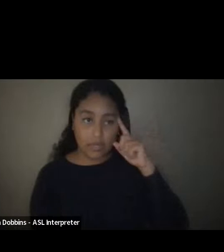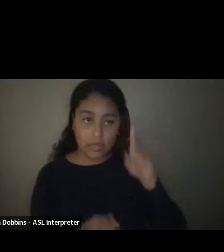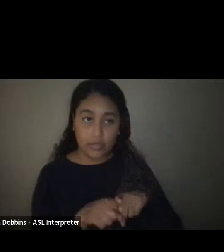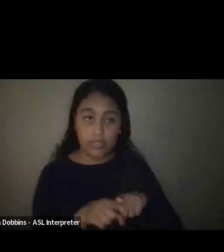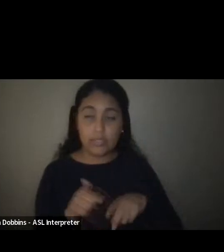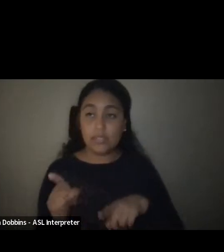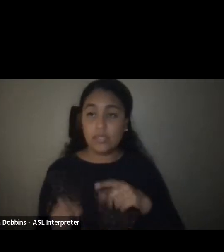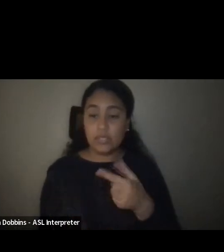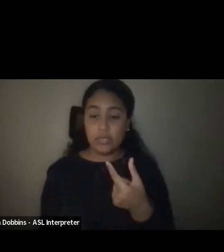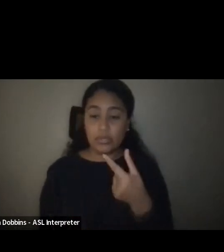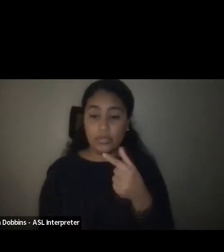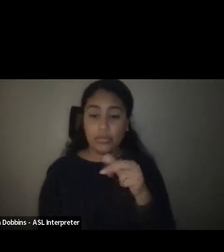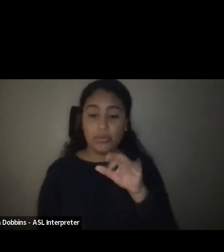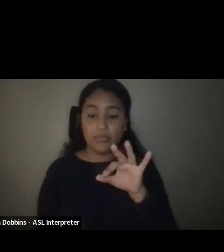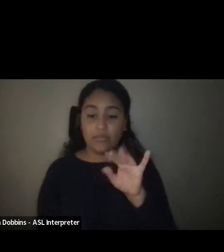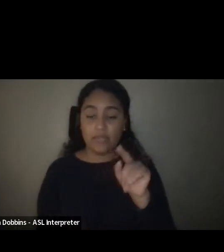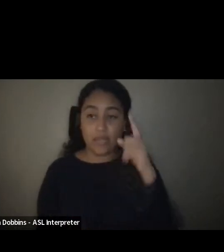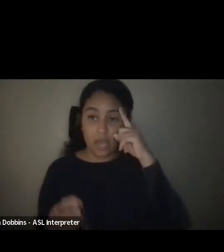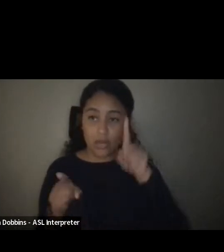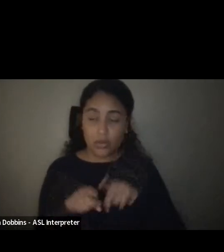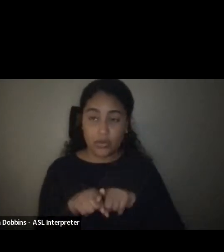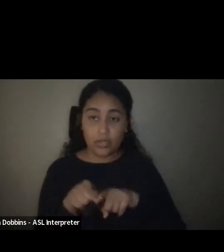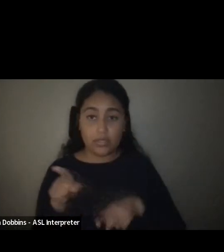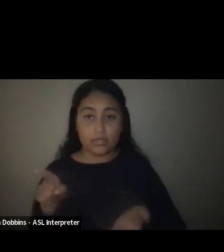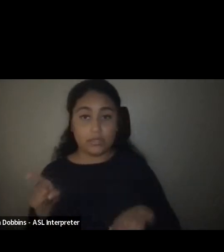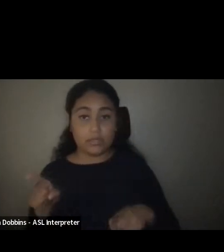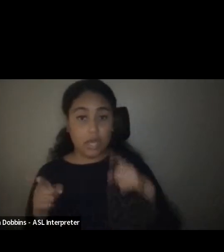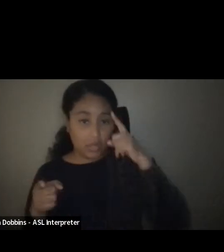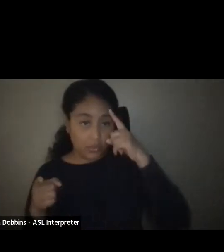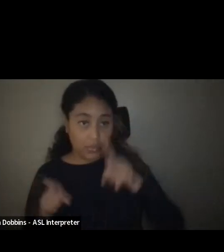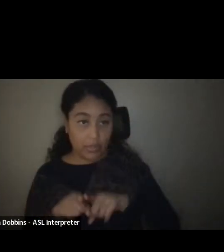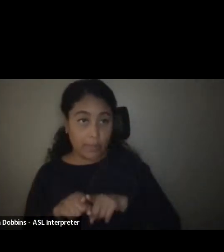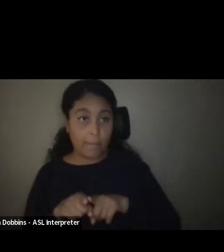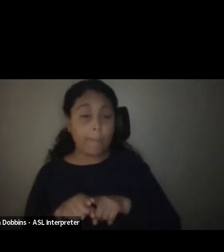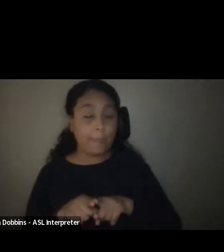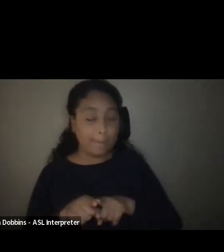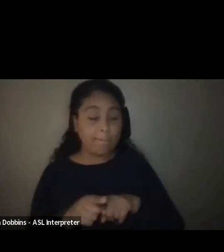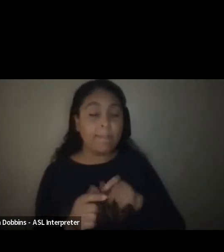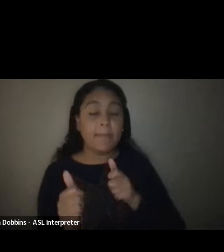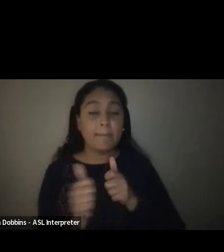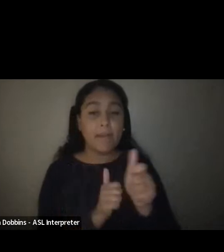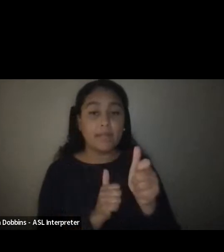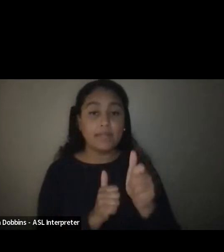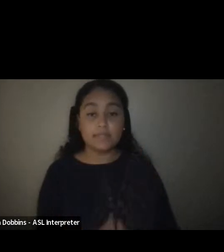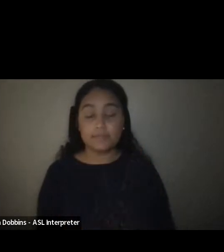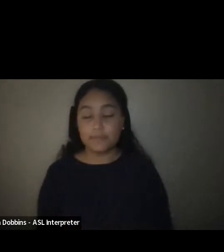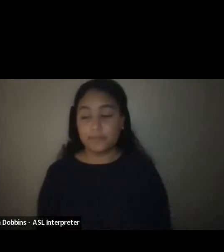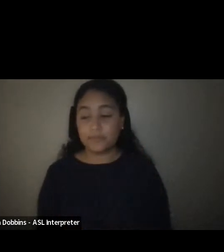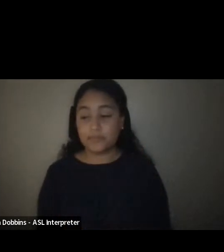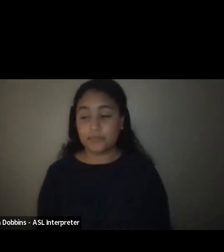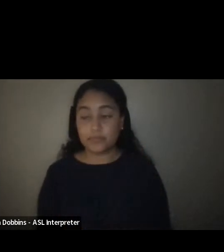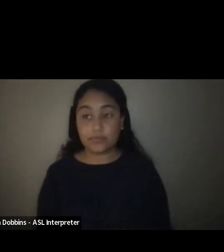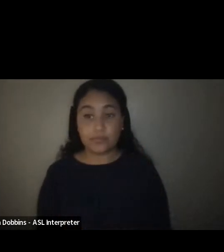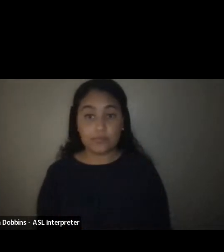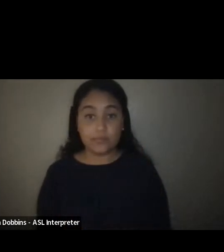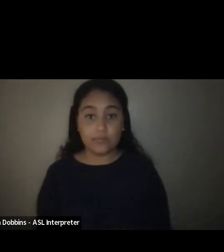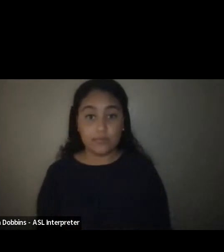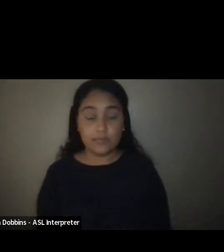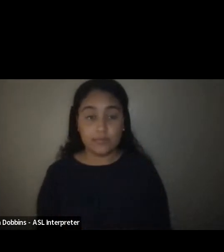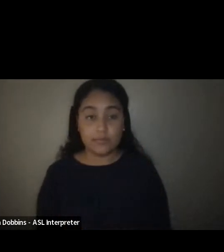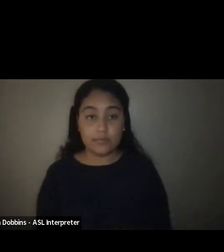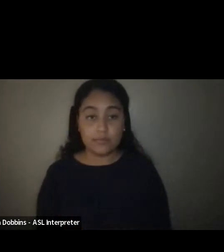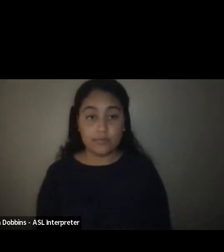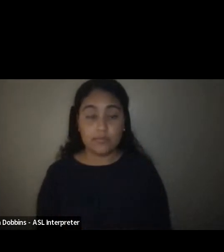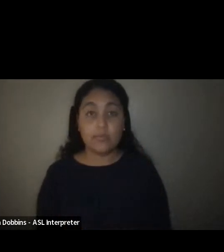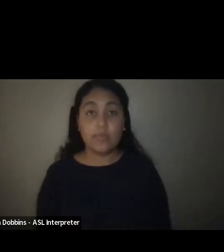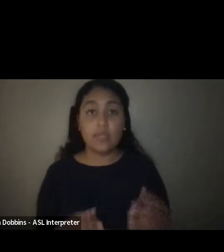Griffin, Aye. trustee Andrade Zuniga votes aye as well. So motion passes. Thank you. All right. Division